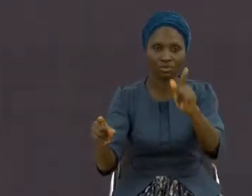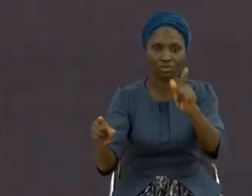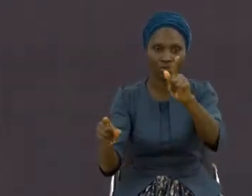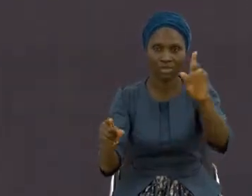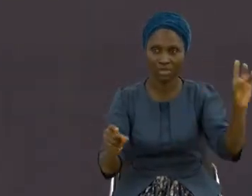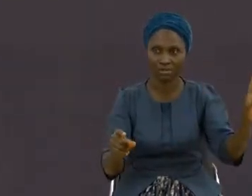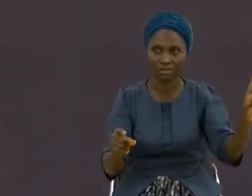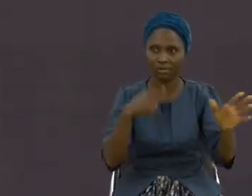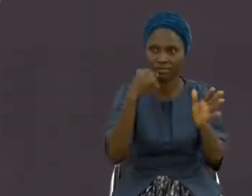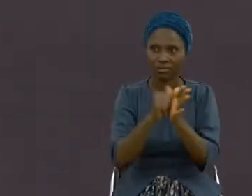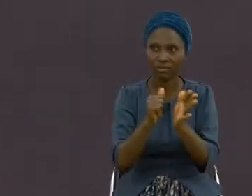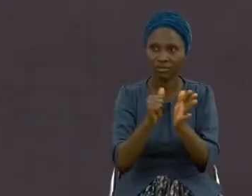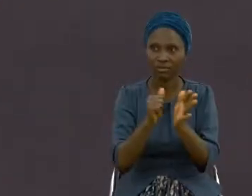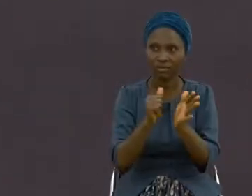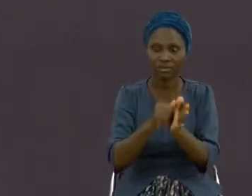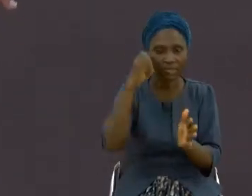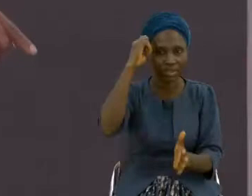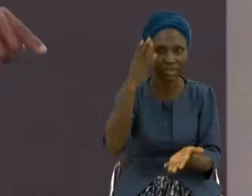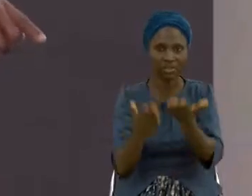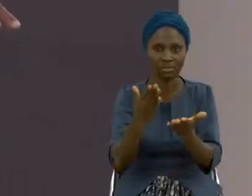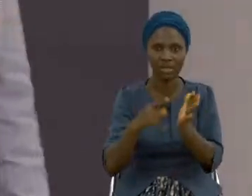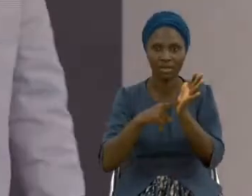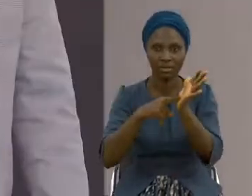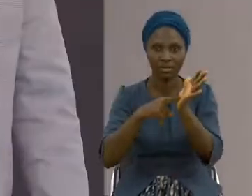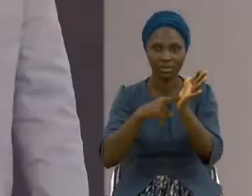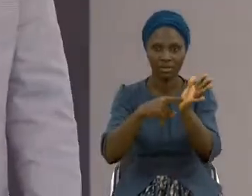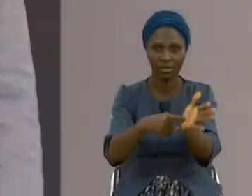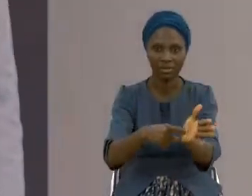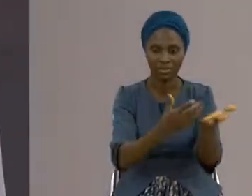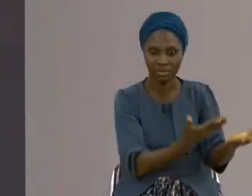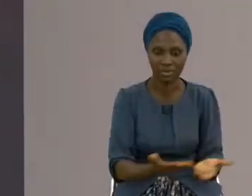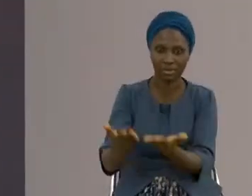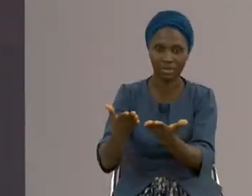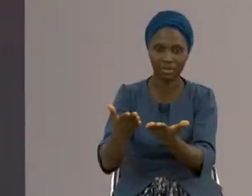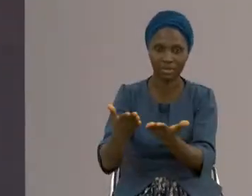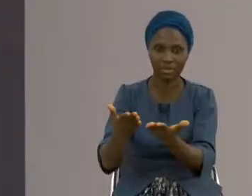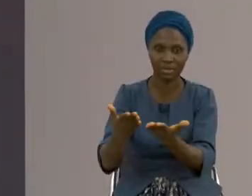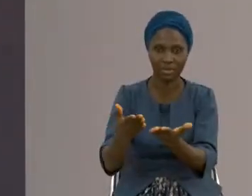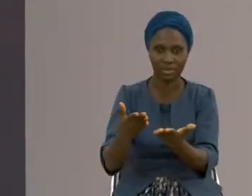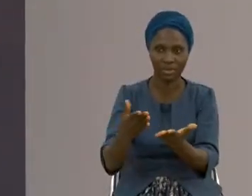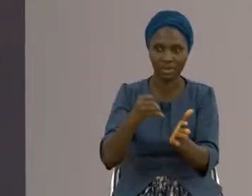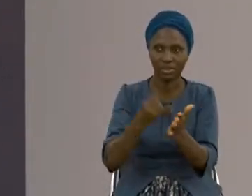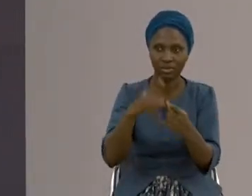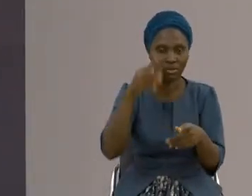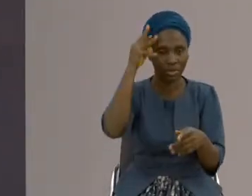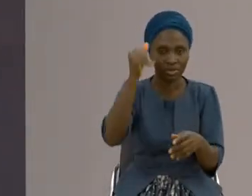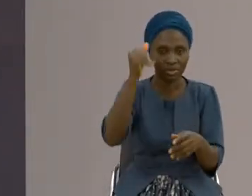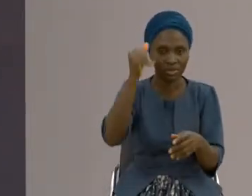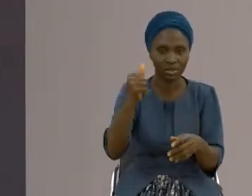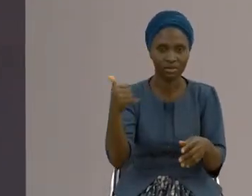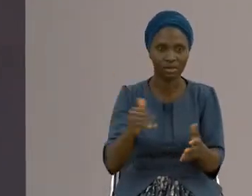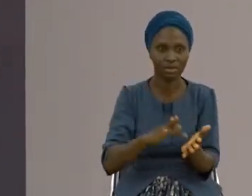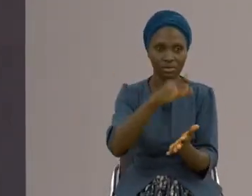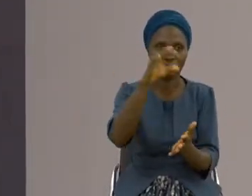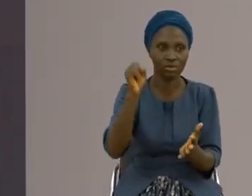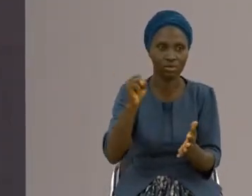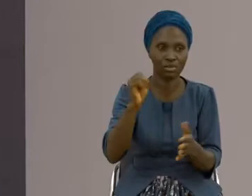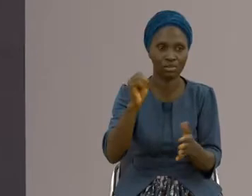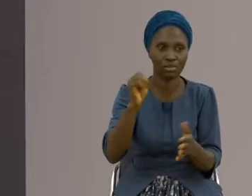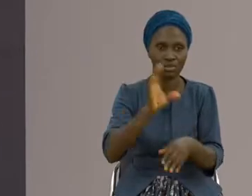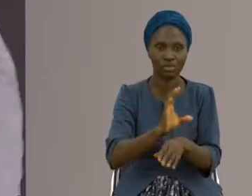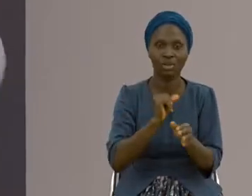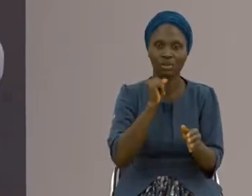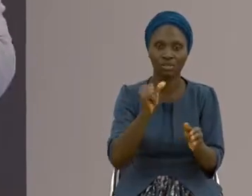to himself a glorious church not having support look at your life